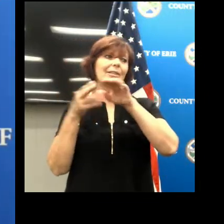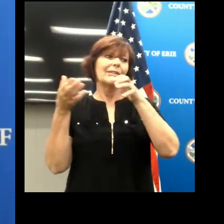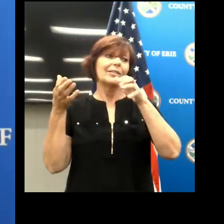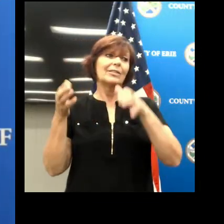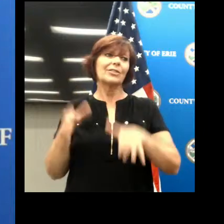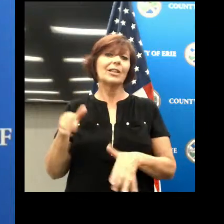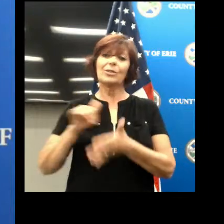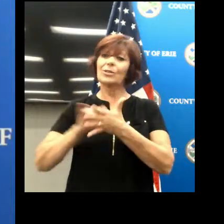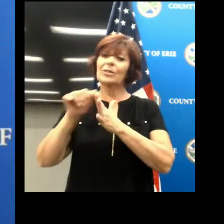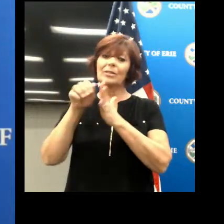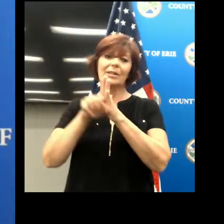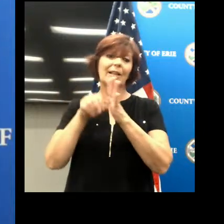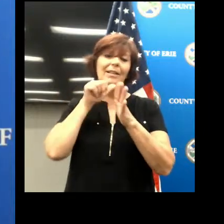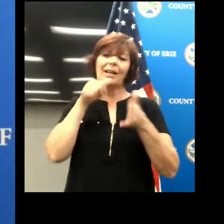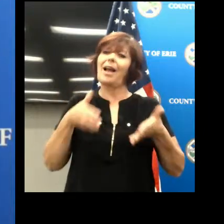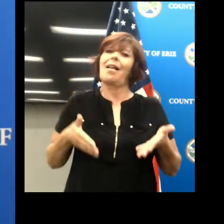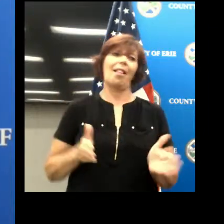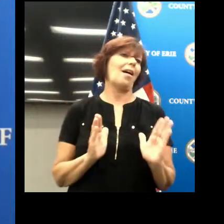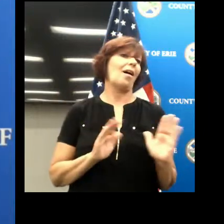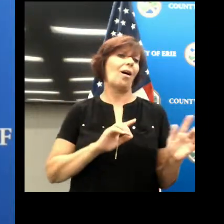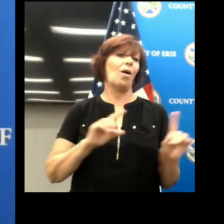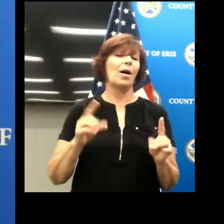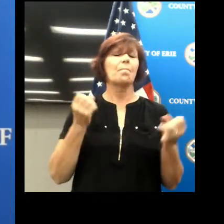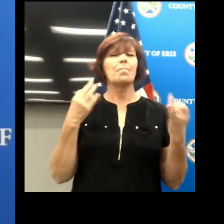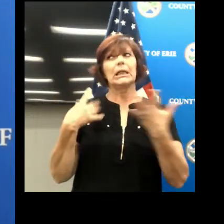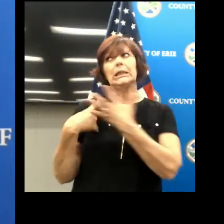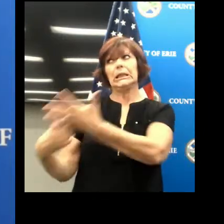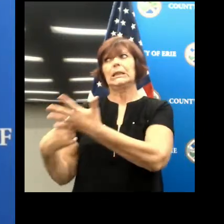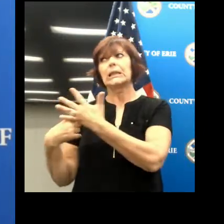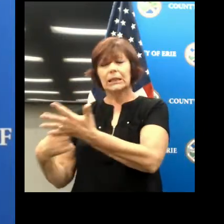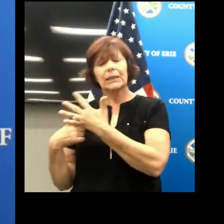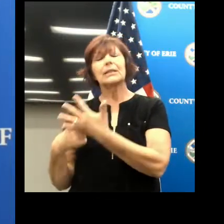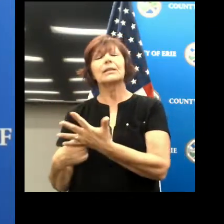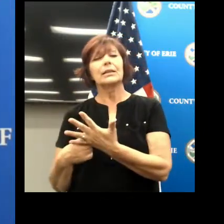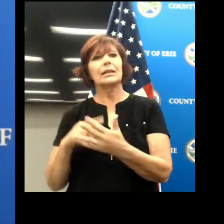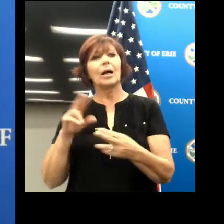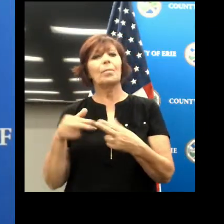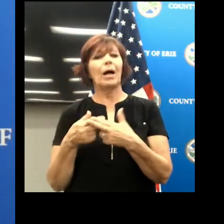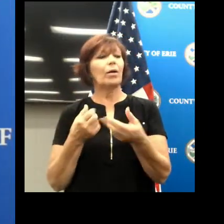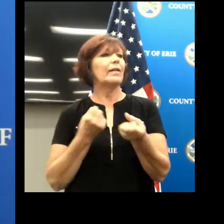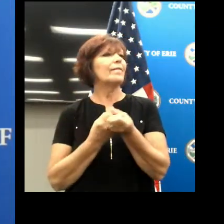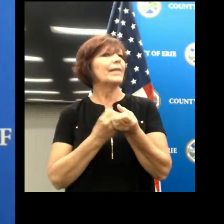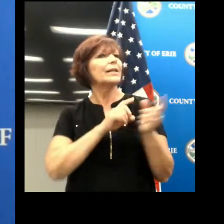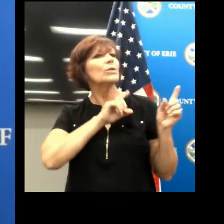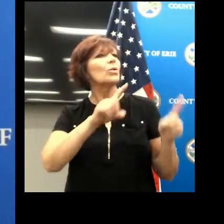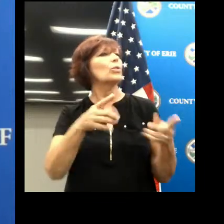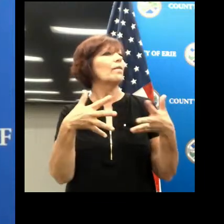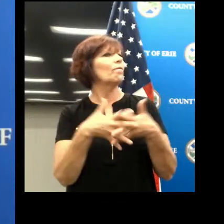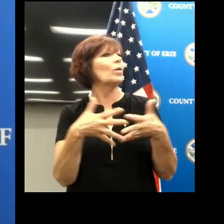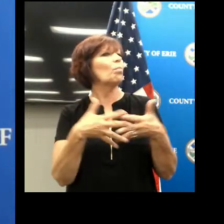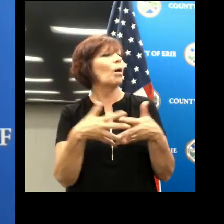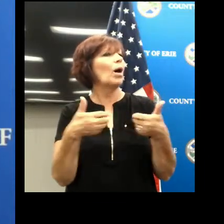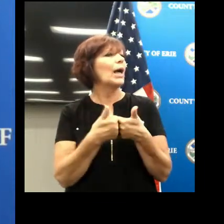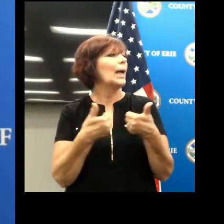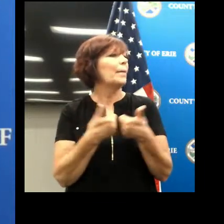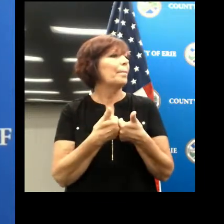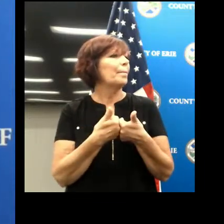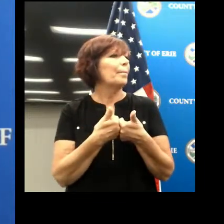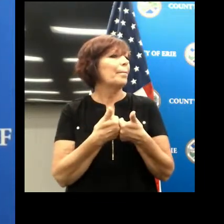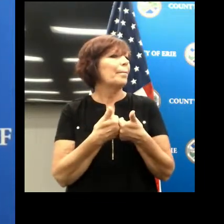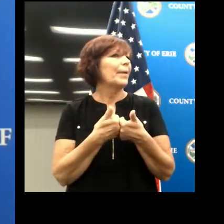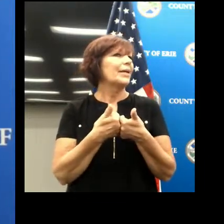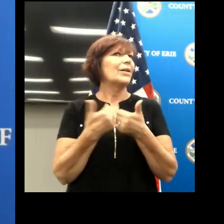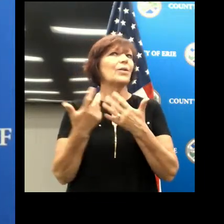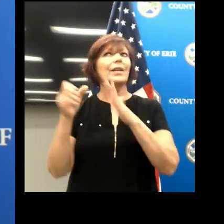those fans. There have been lots of conversations over the last week with regards to fans attending the football game between the state,